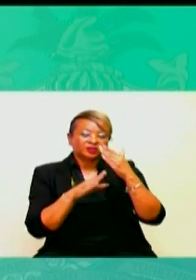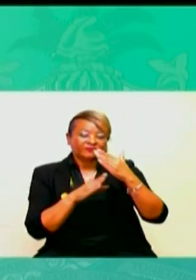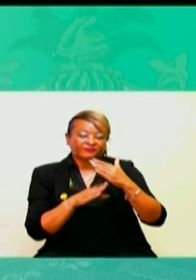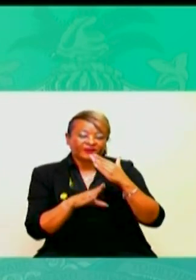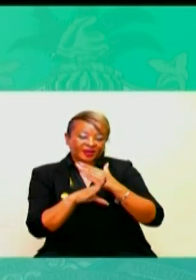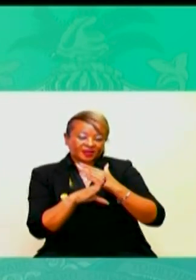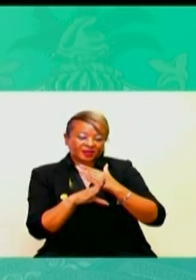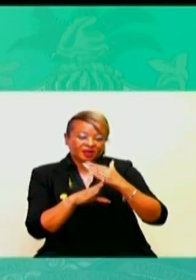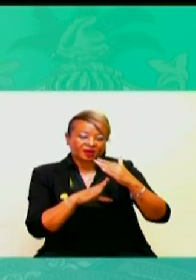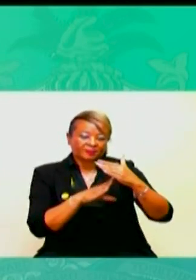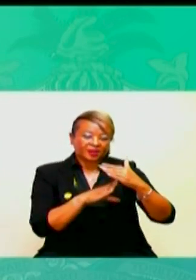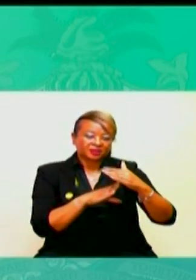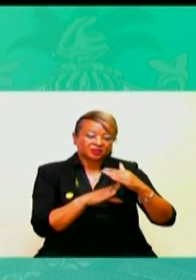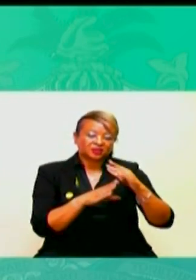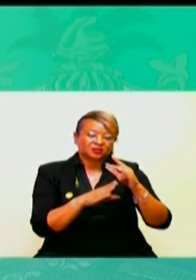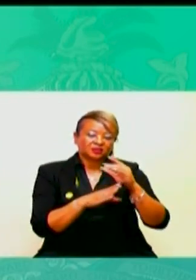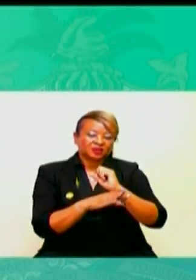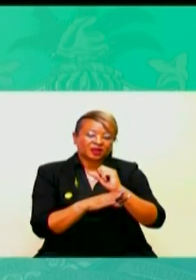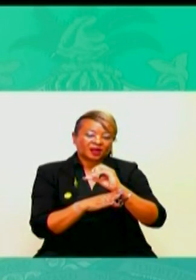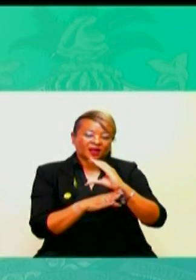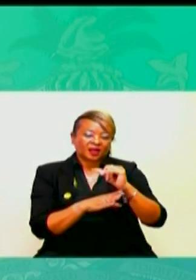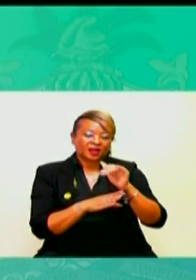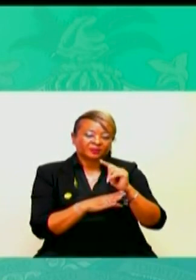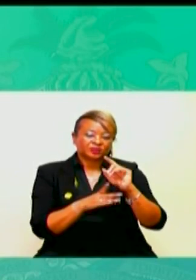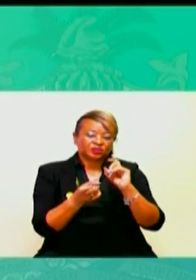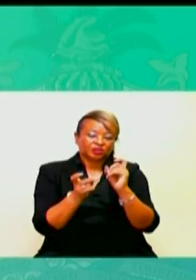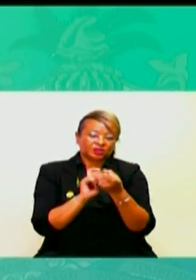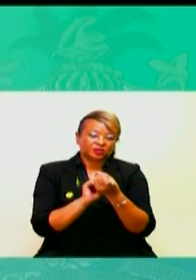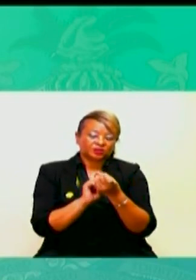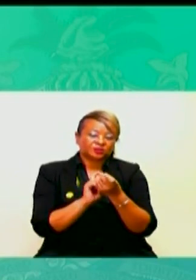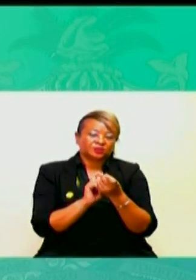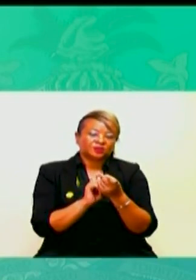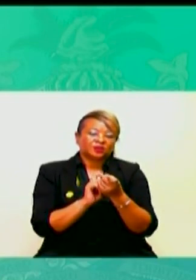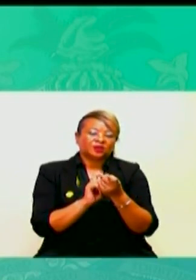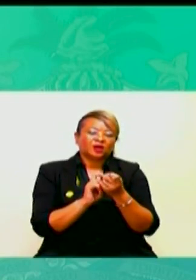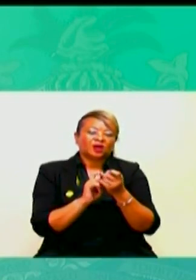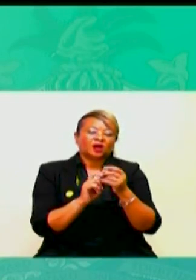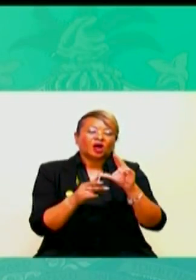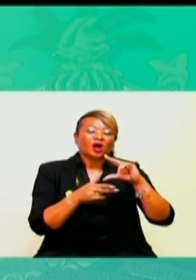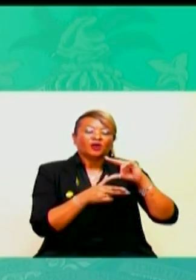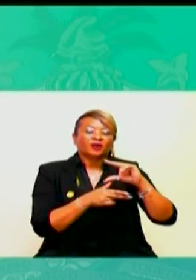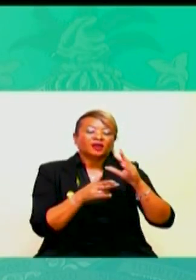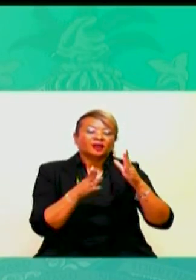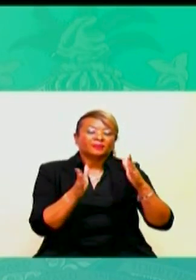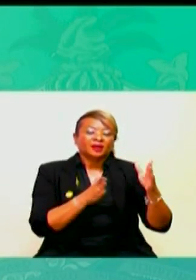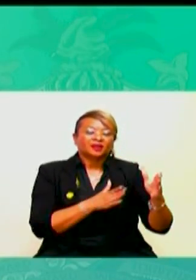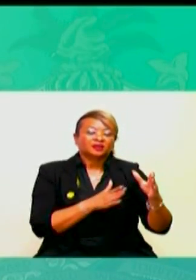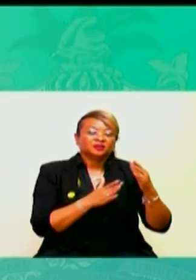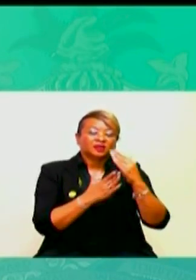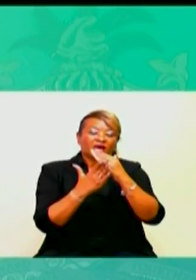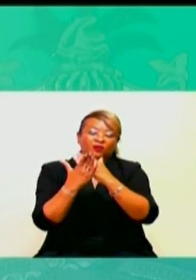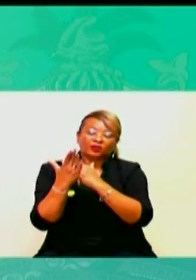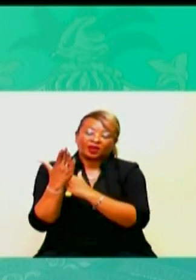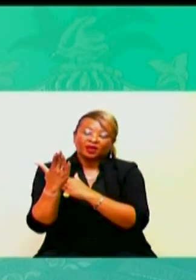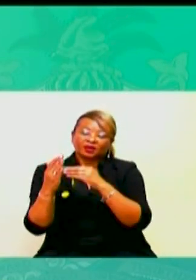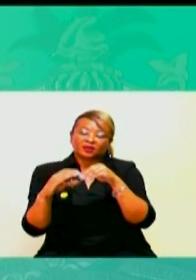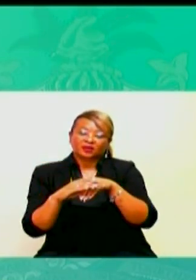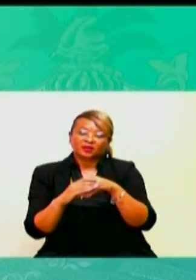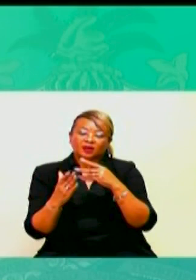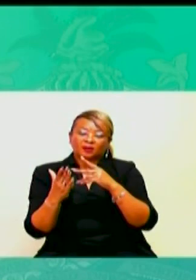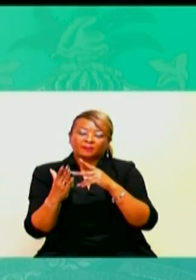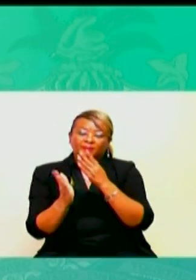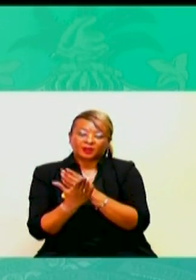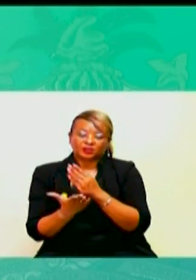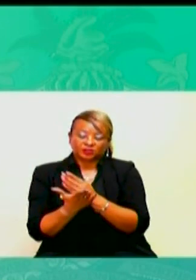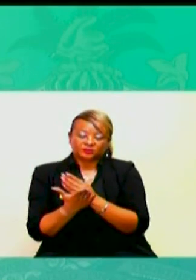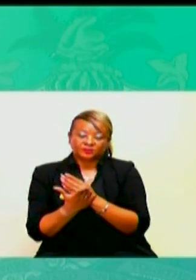fight climate change. New resources for hurricane preparedness and planning are also outlined in this budget. I